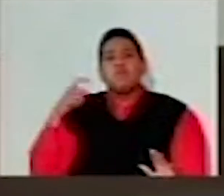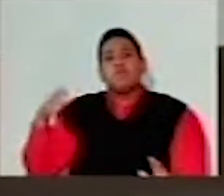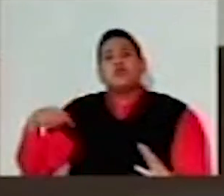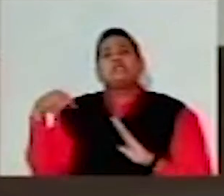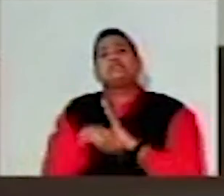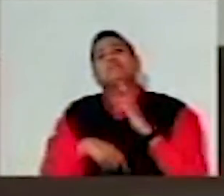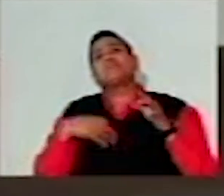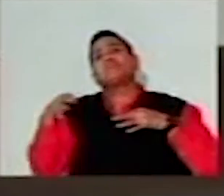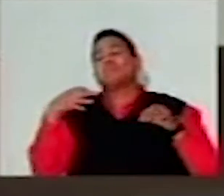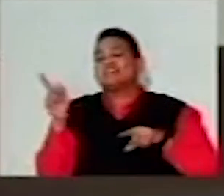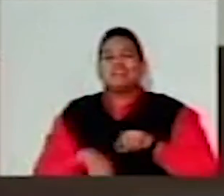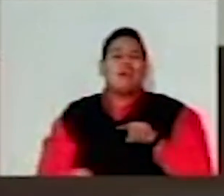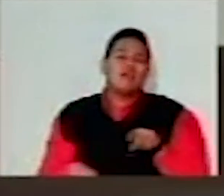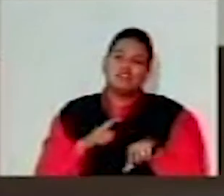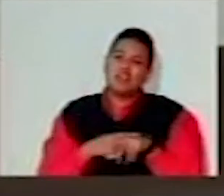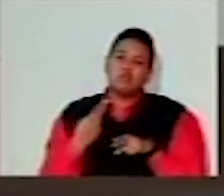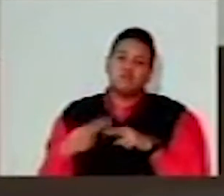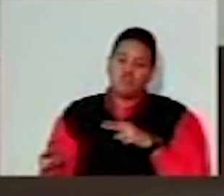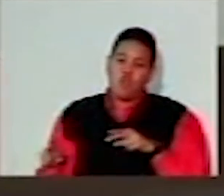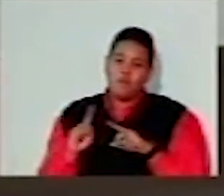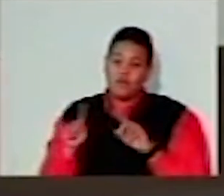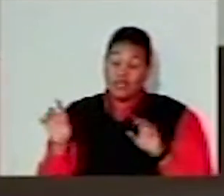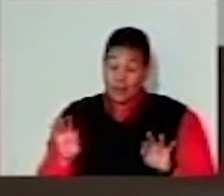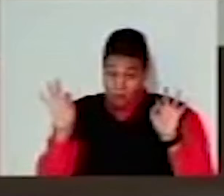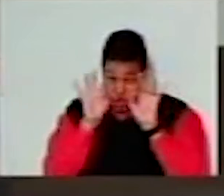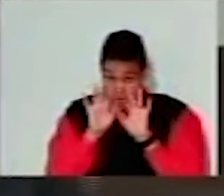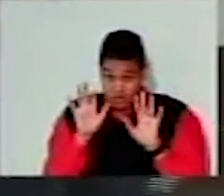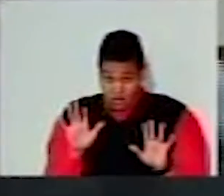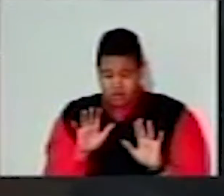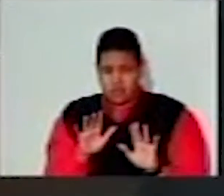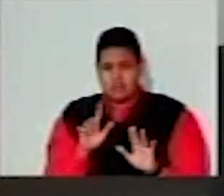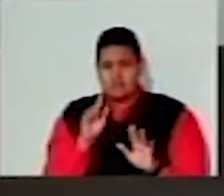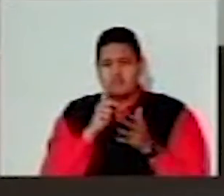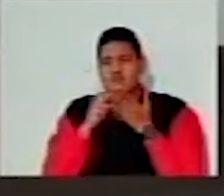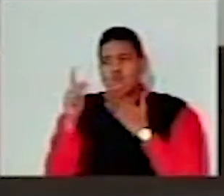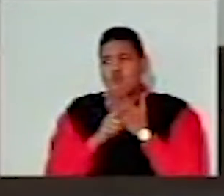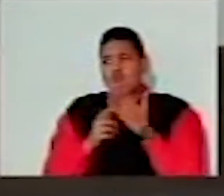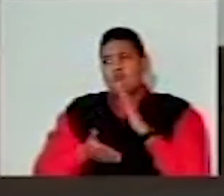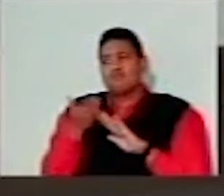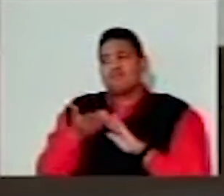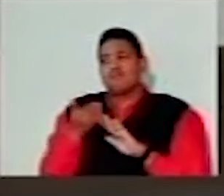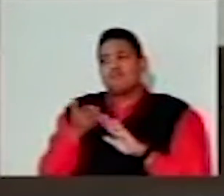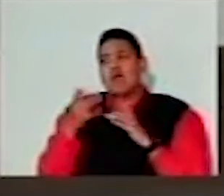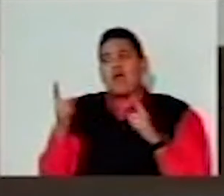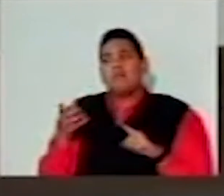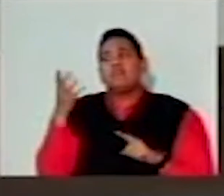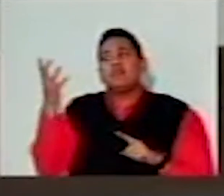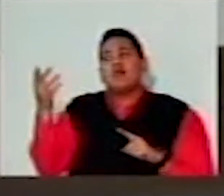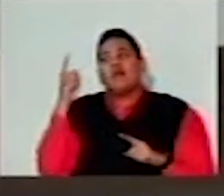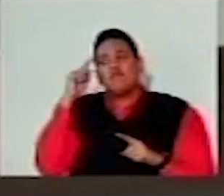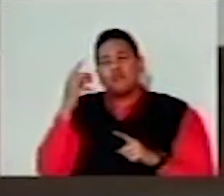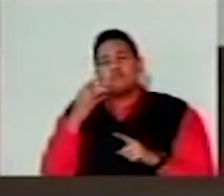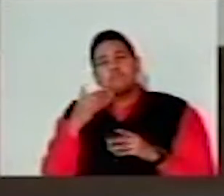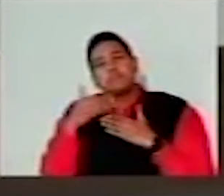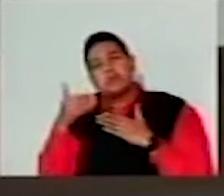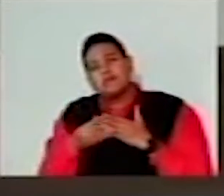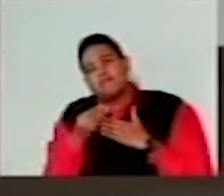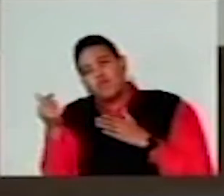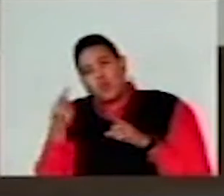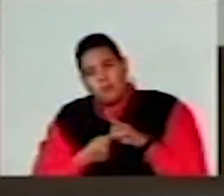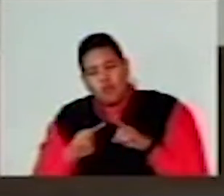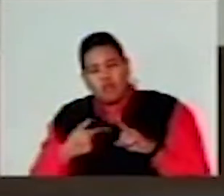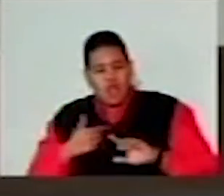to be explained. But there are important programs there, and over the next few months, I